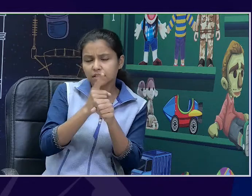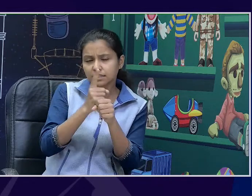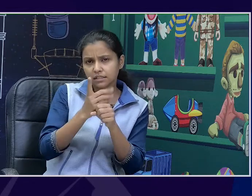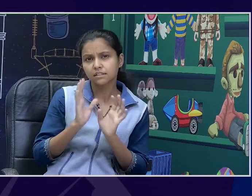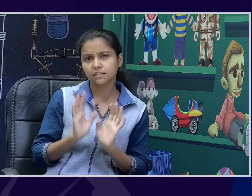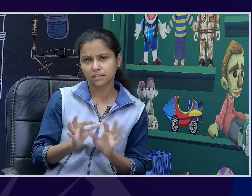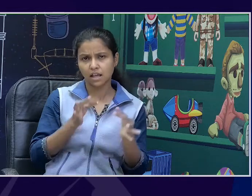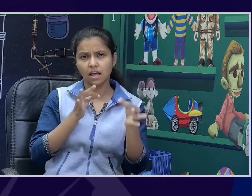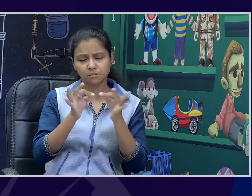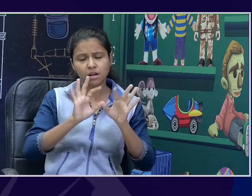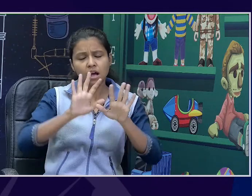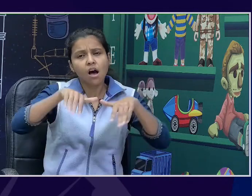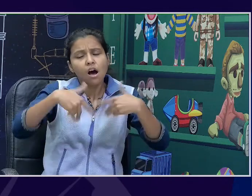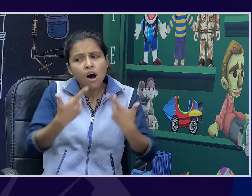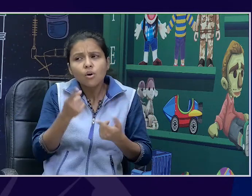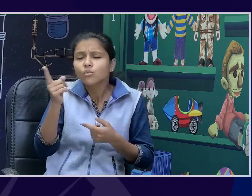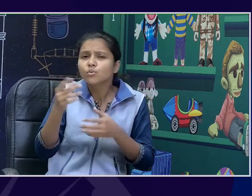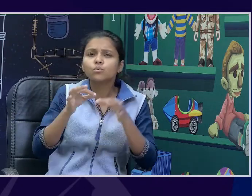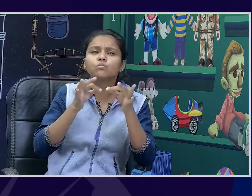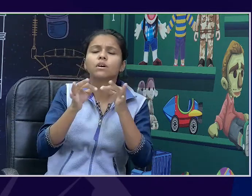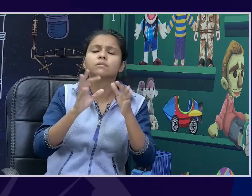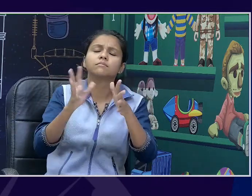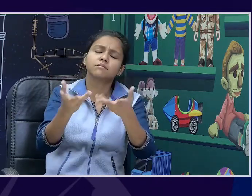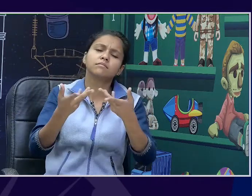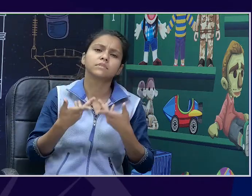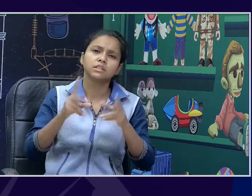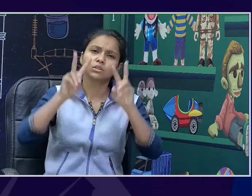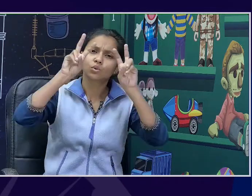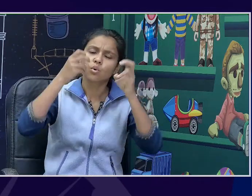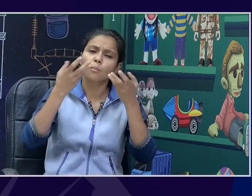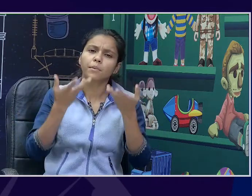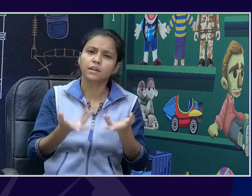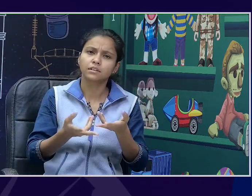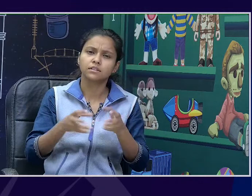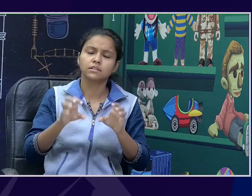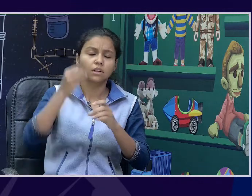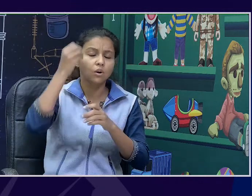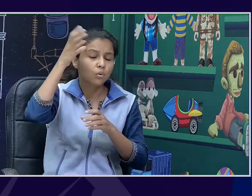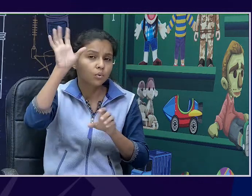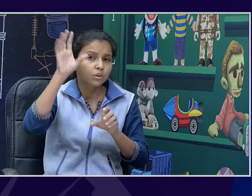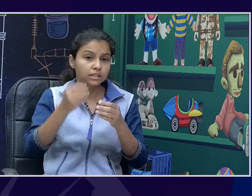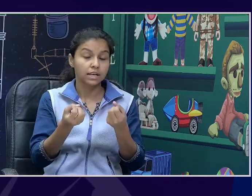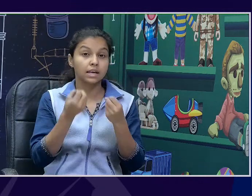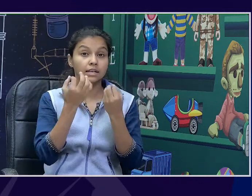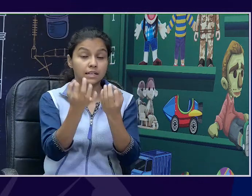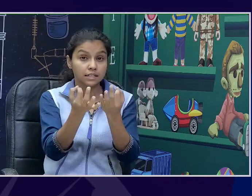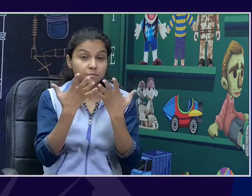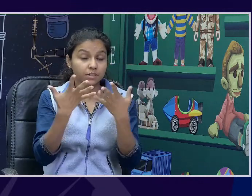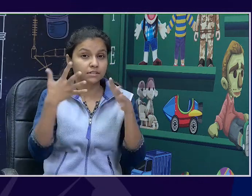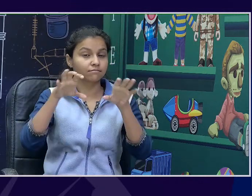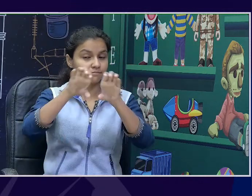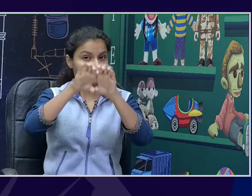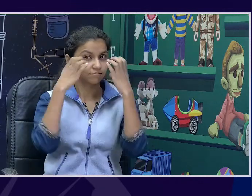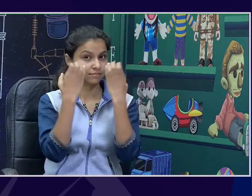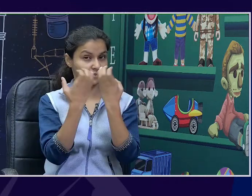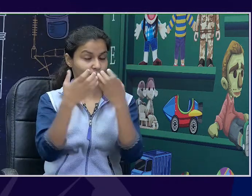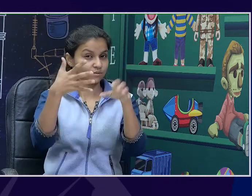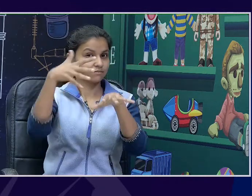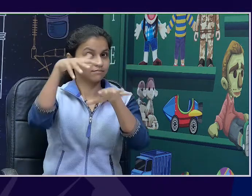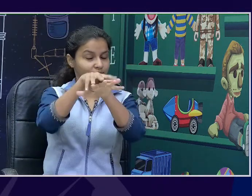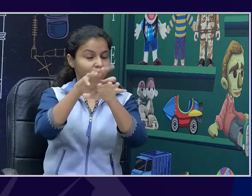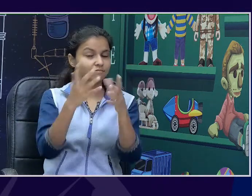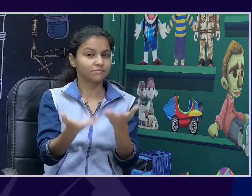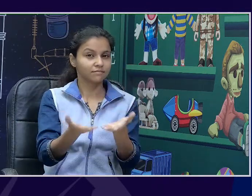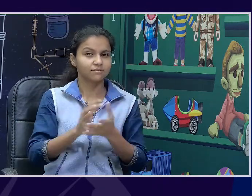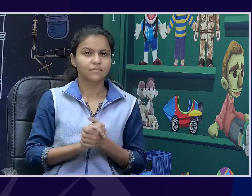can explain. How you can explain this topic or this context to the class, especially inclusive classroom? See, inclusive classroom